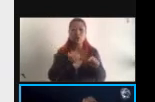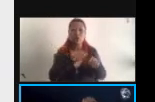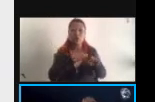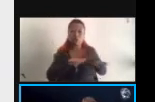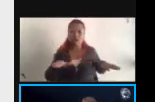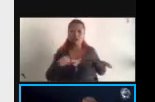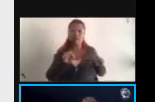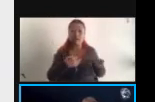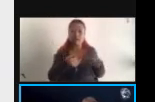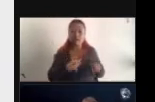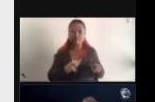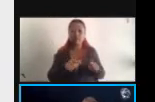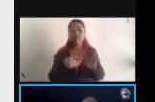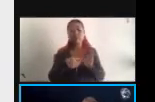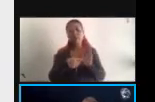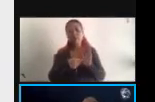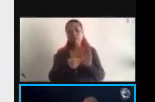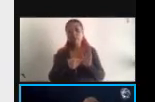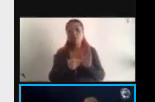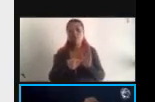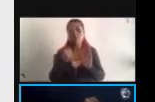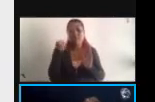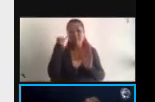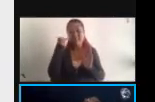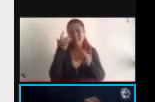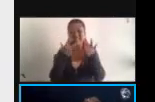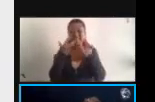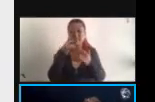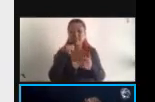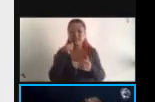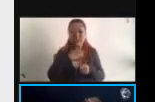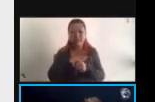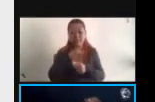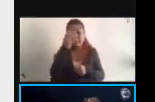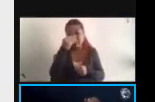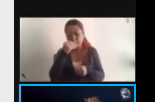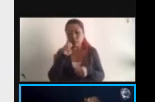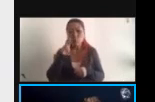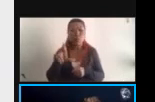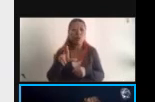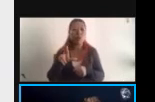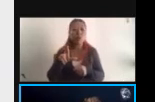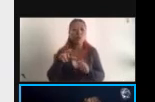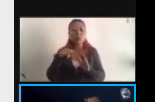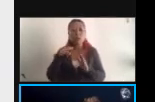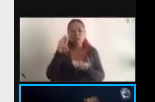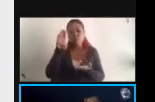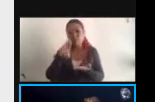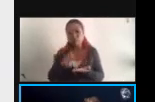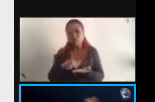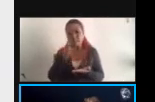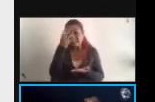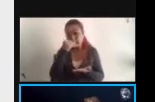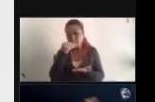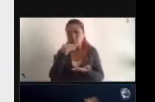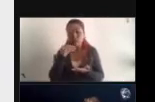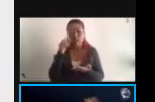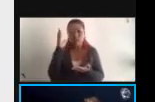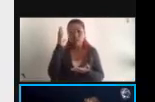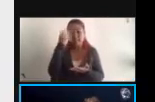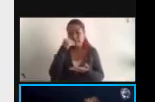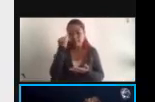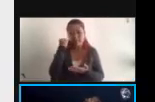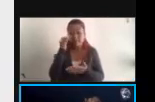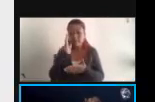like sleep deprivation or reduced sleep, interrupted sleep. It